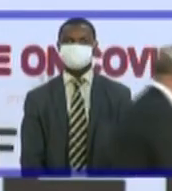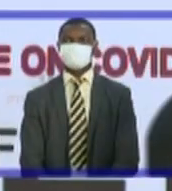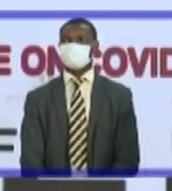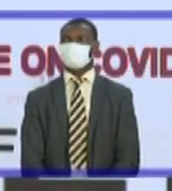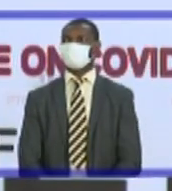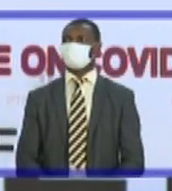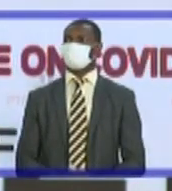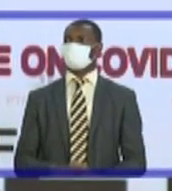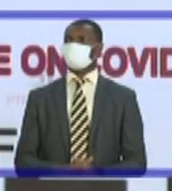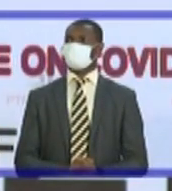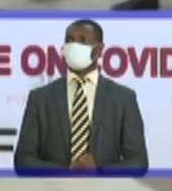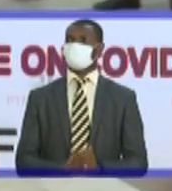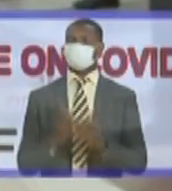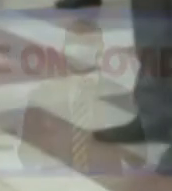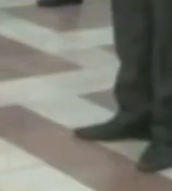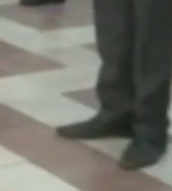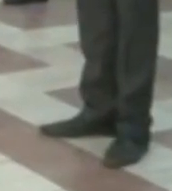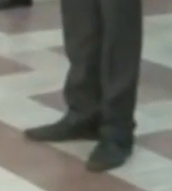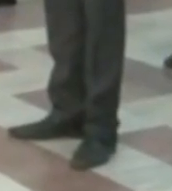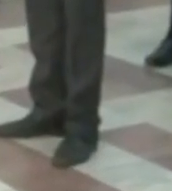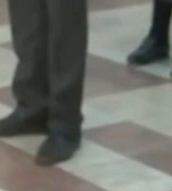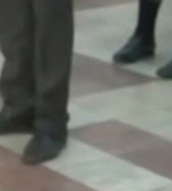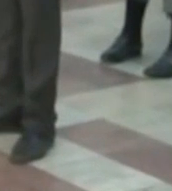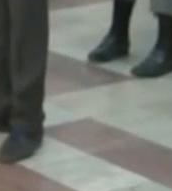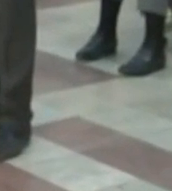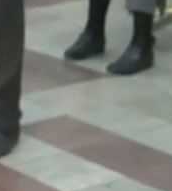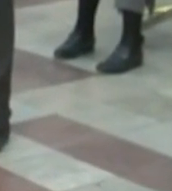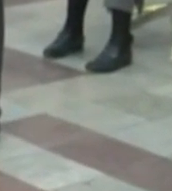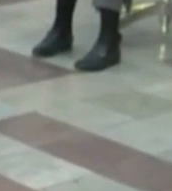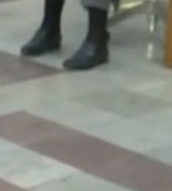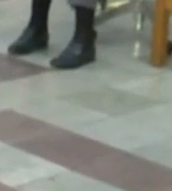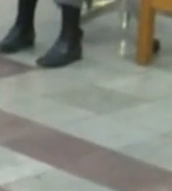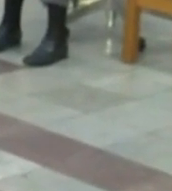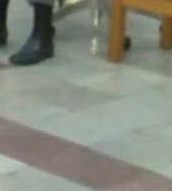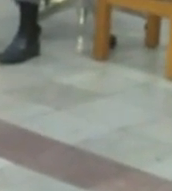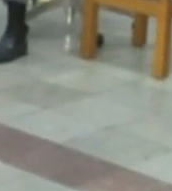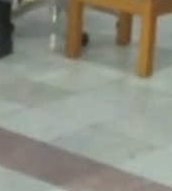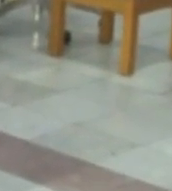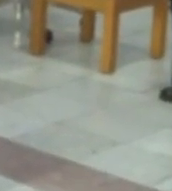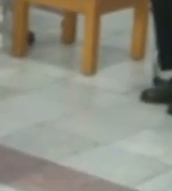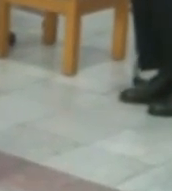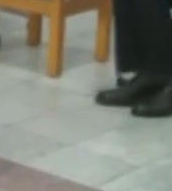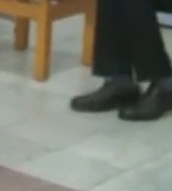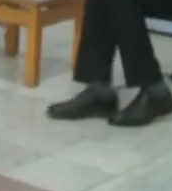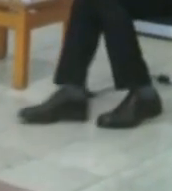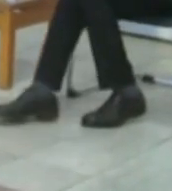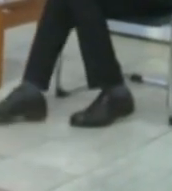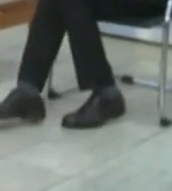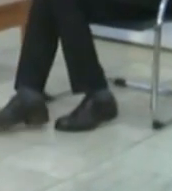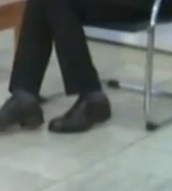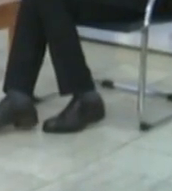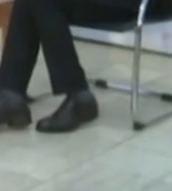Thank you. We'll make a slight adjustment to the responses. We'll take the Honorable Minister of Humanitarian